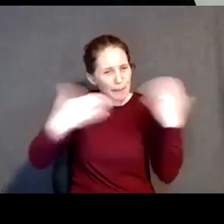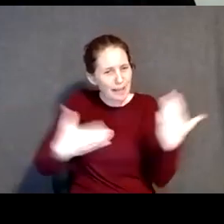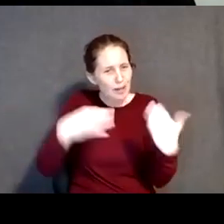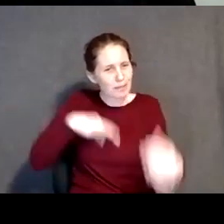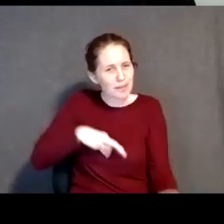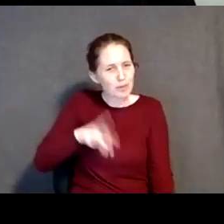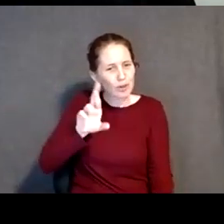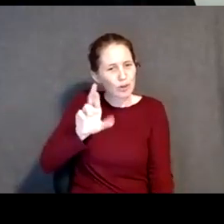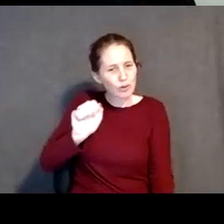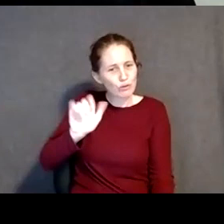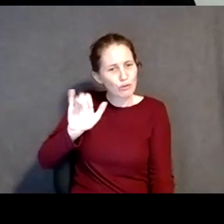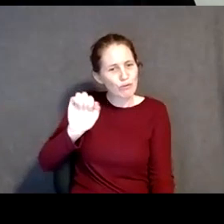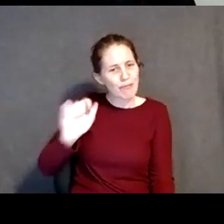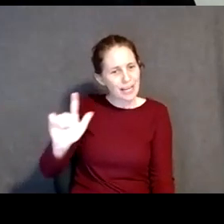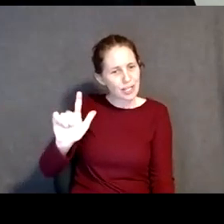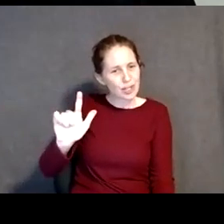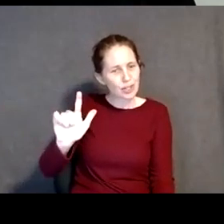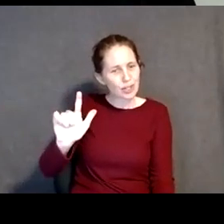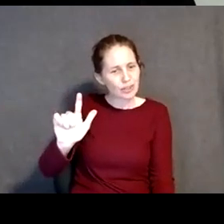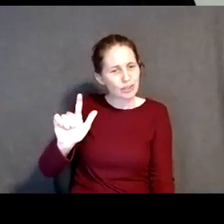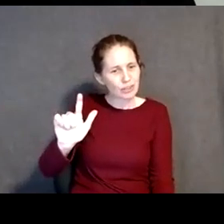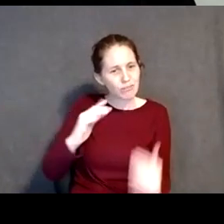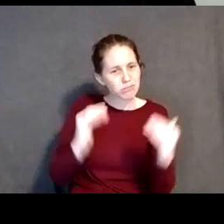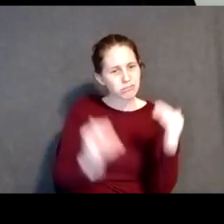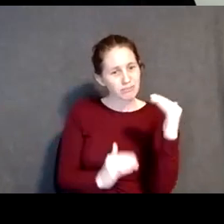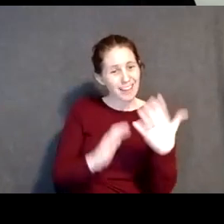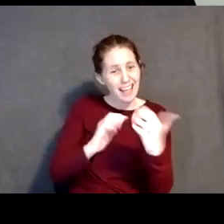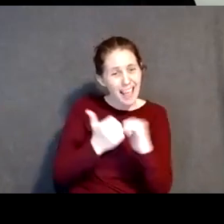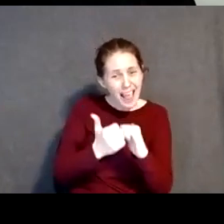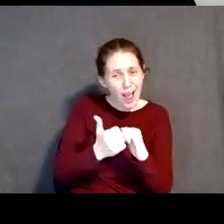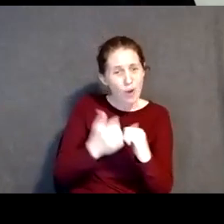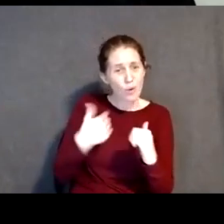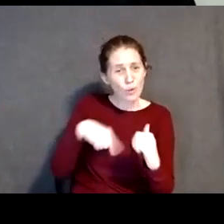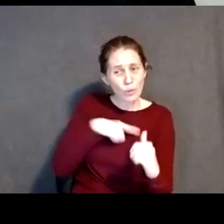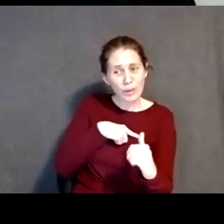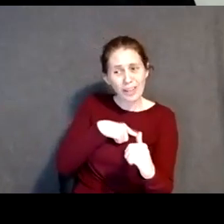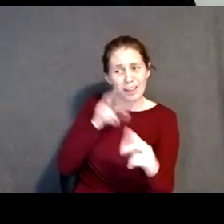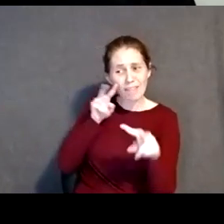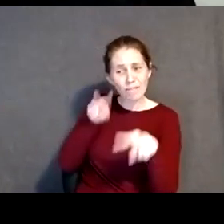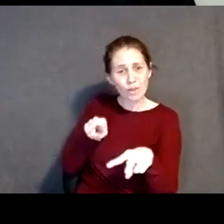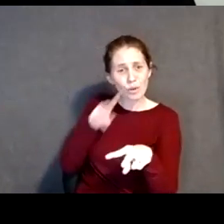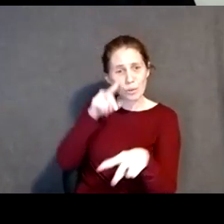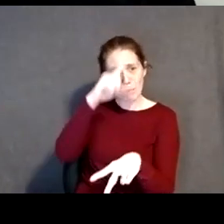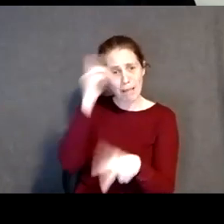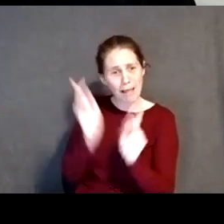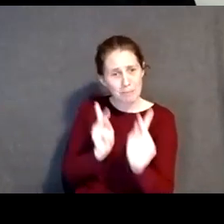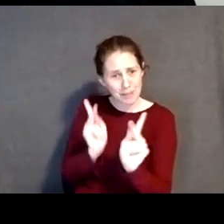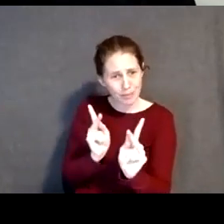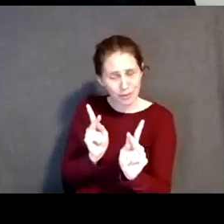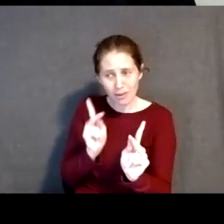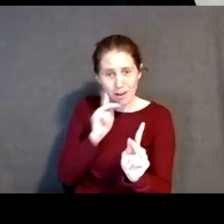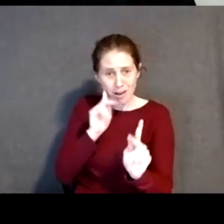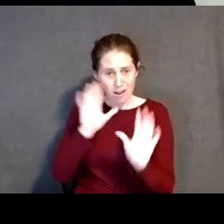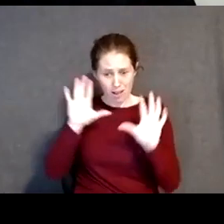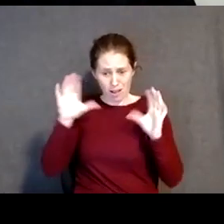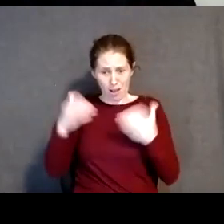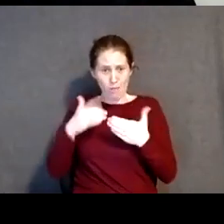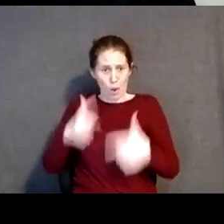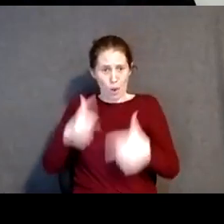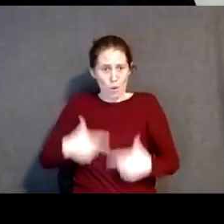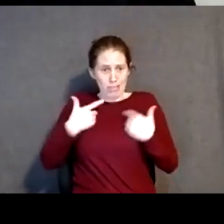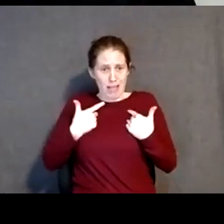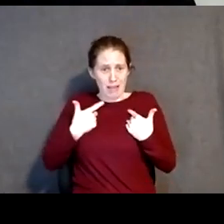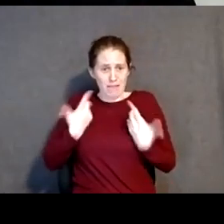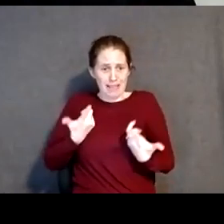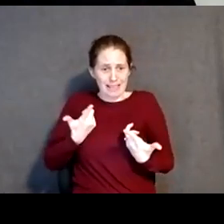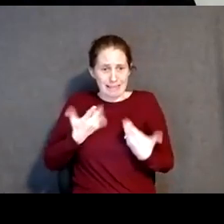equity. It's how we treat Black people. That is the time. This is our whole life. My whole life has led me